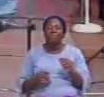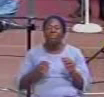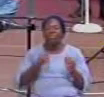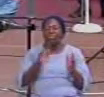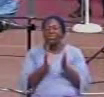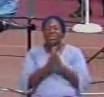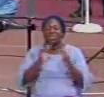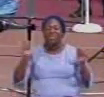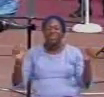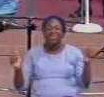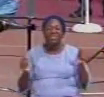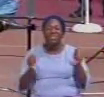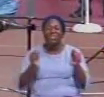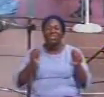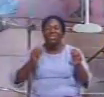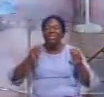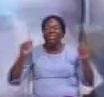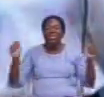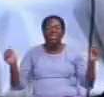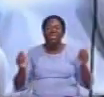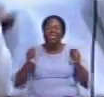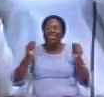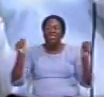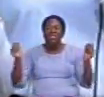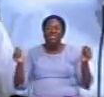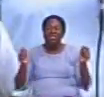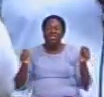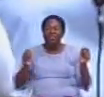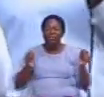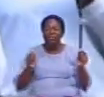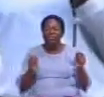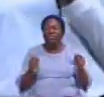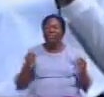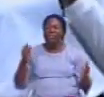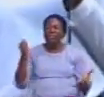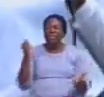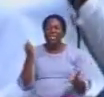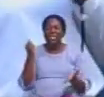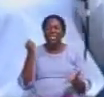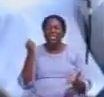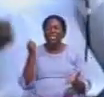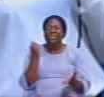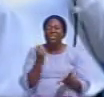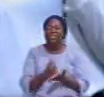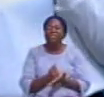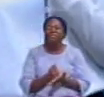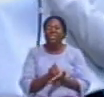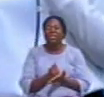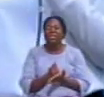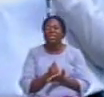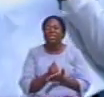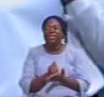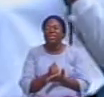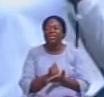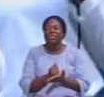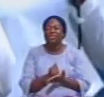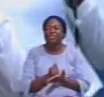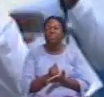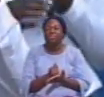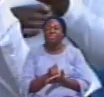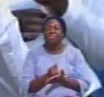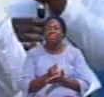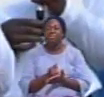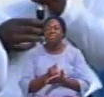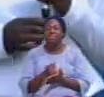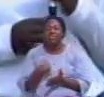Hallelujah. Amen. Hallelujah. Amen. Let me hear your amen. Hallelujah. Amen. We're going